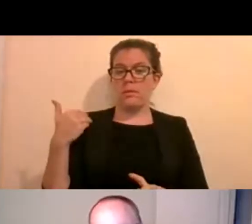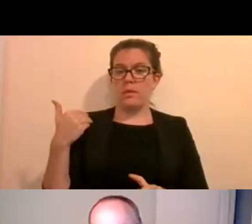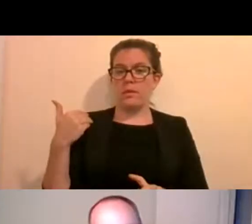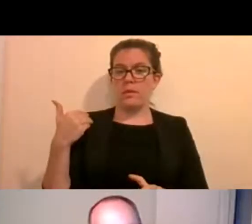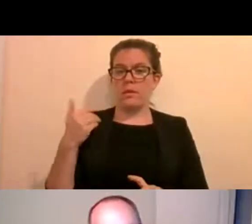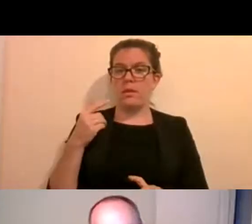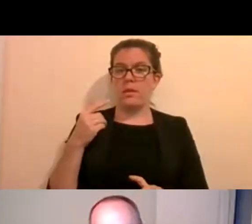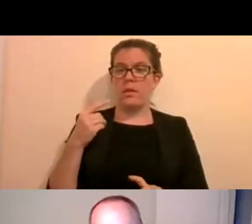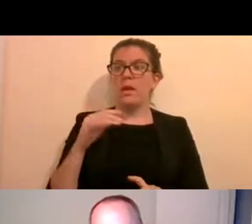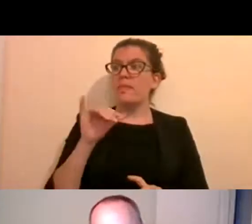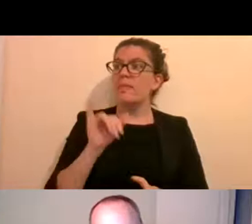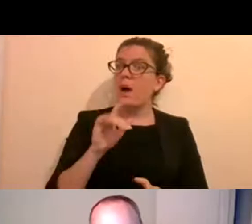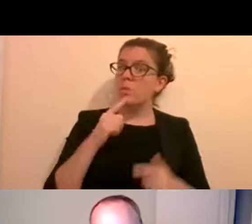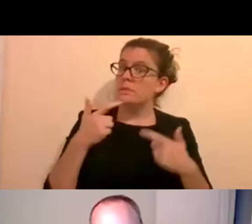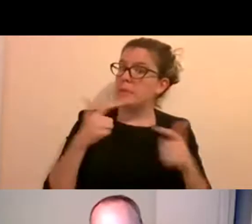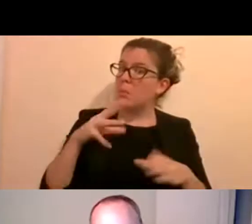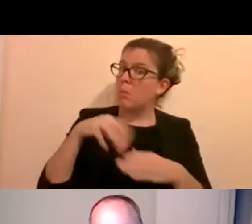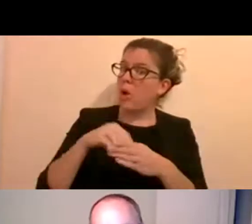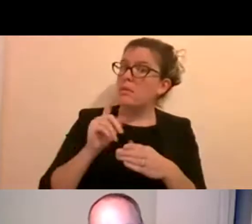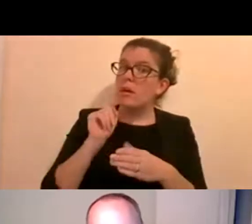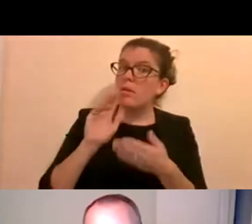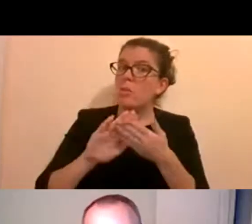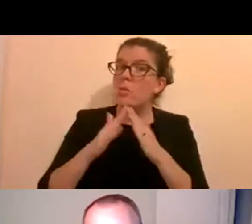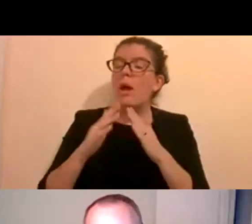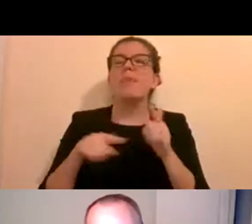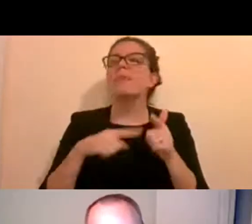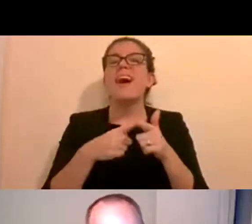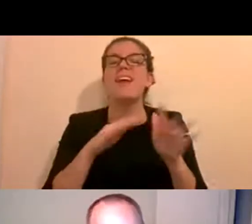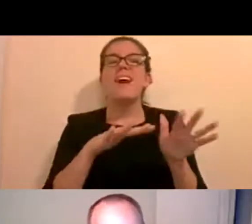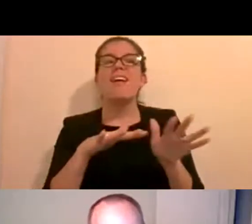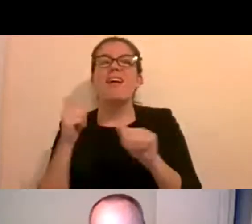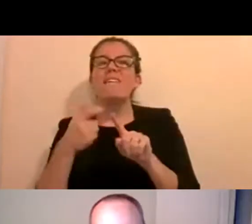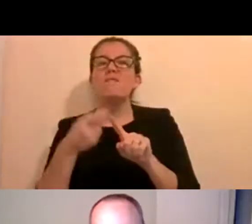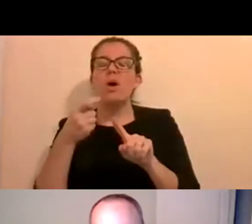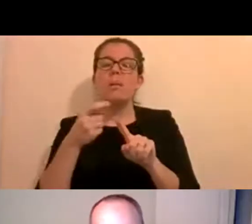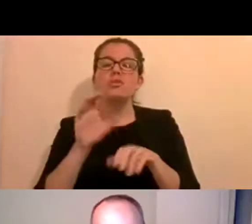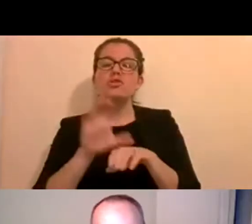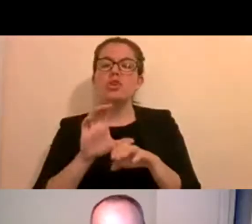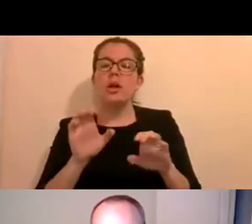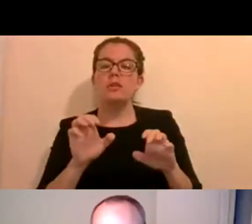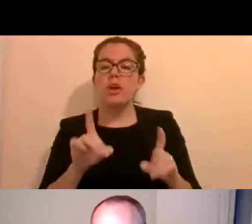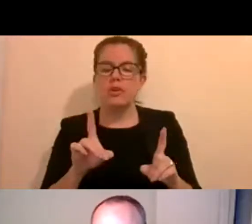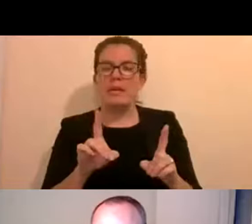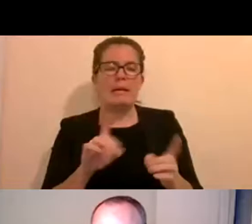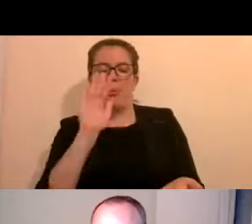of their history, had been just completely erased out. And so again, there's this sort of this